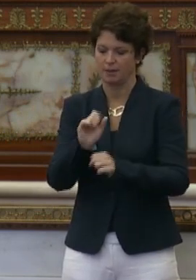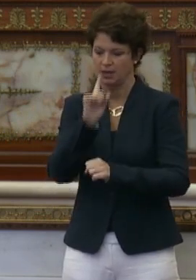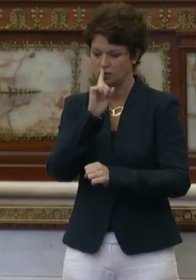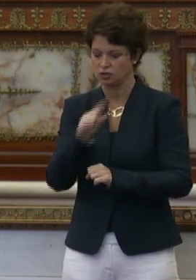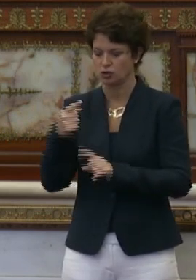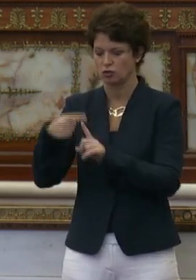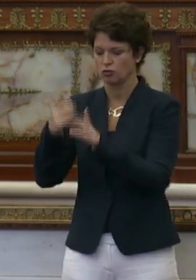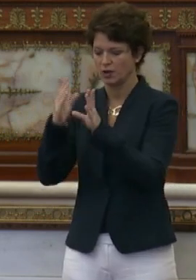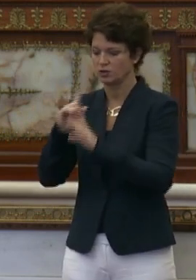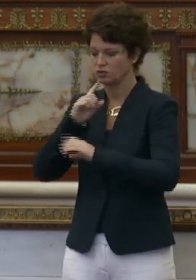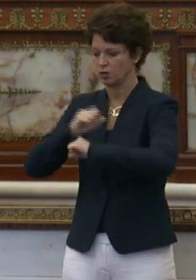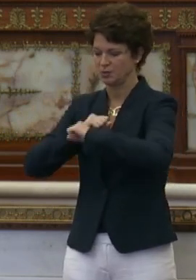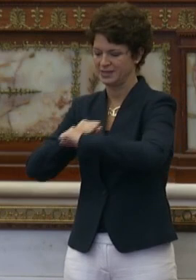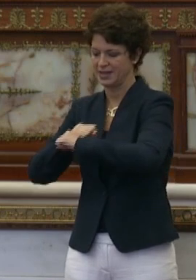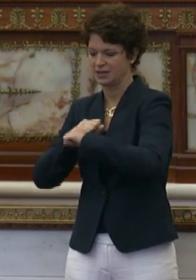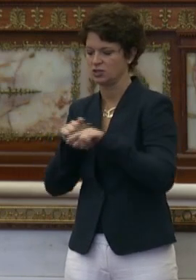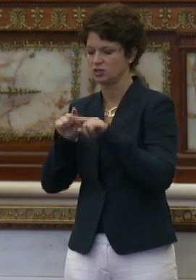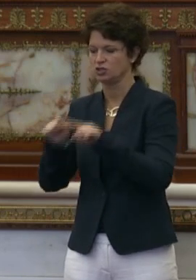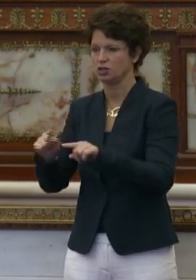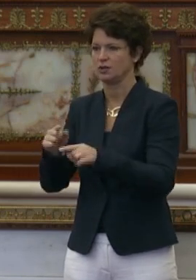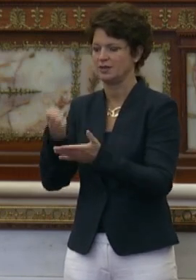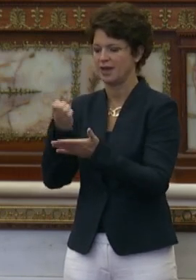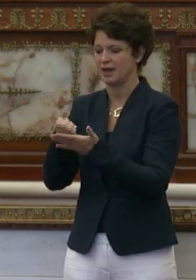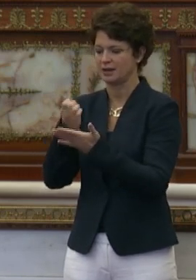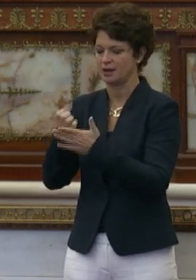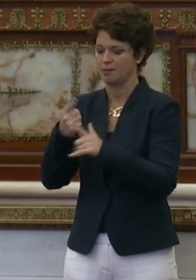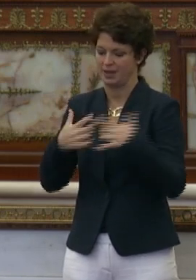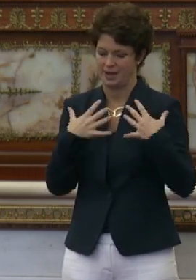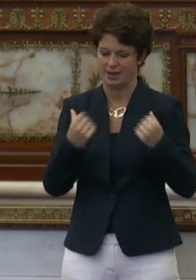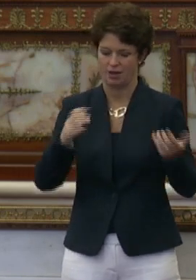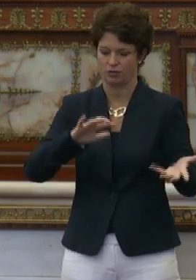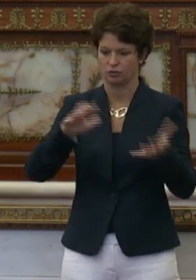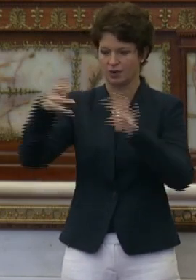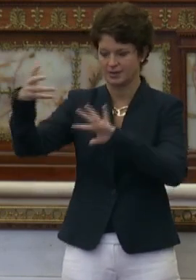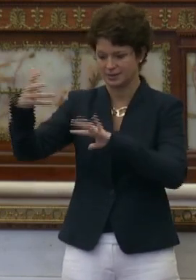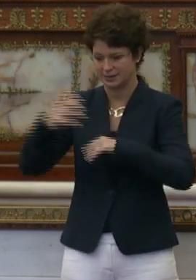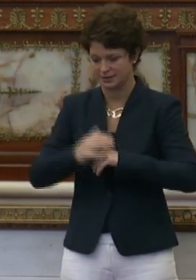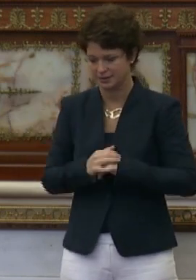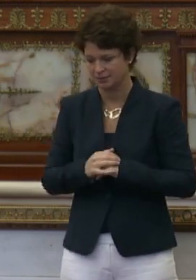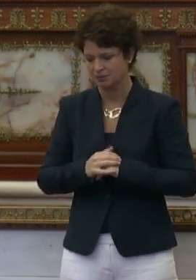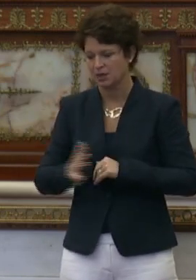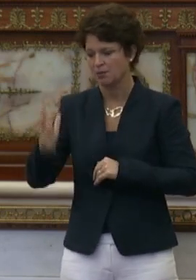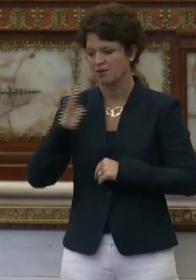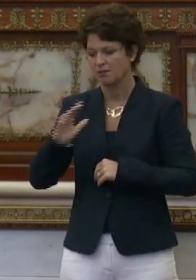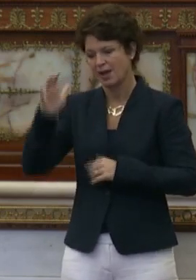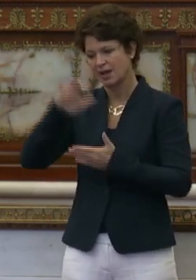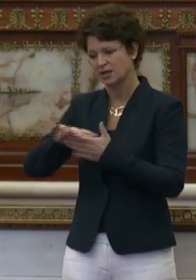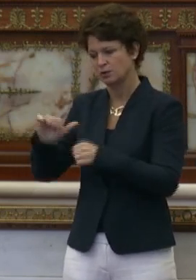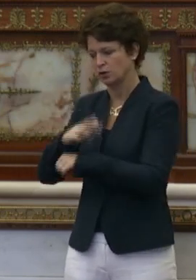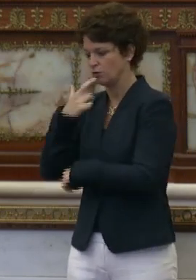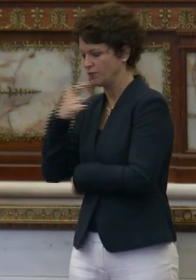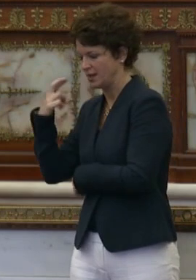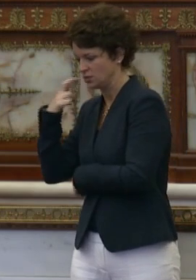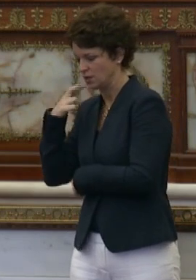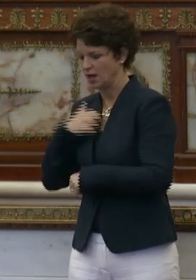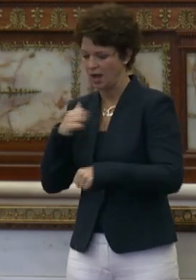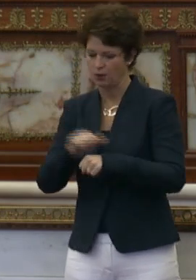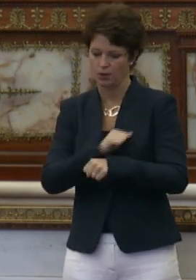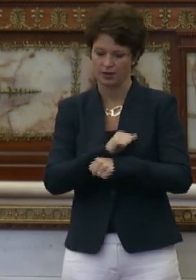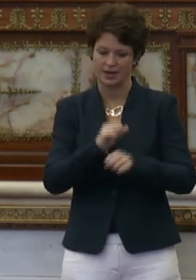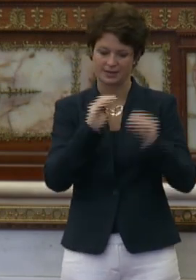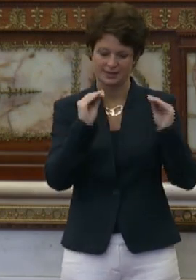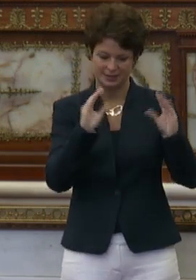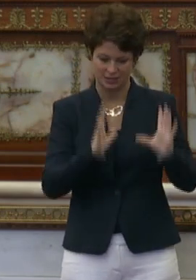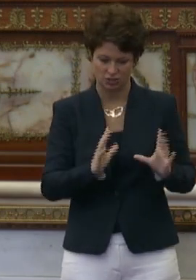vulnerable renters are protected during this economic and health crisis. My housemate used to work at a restaurant while I worked as an independent educator